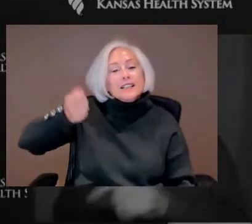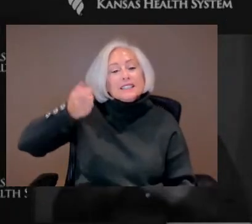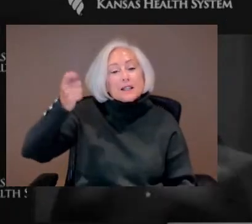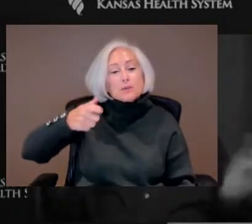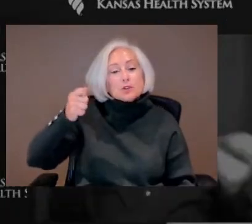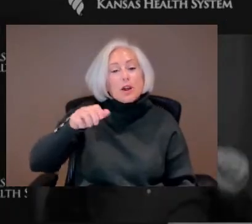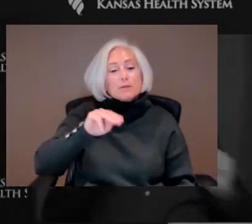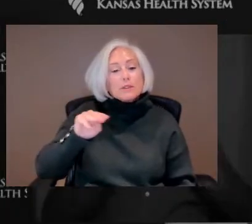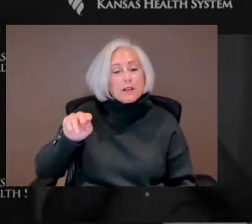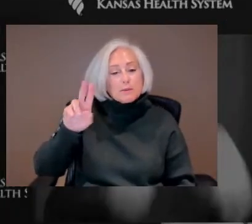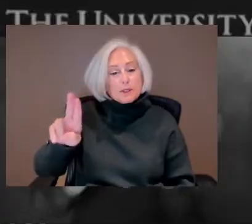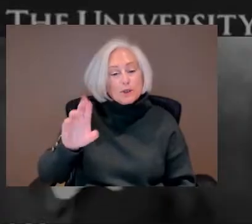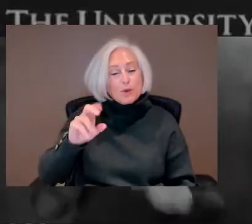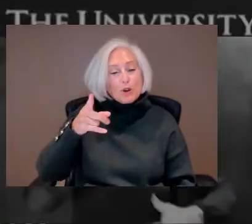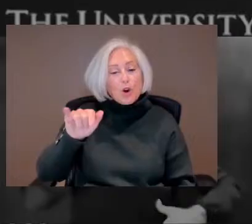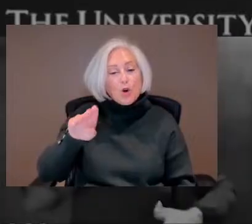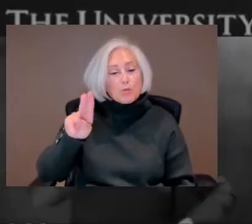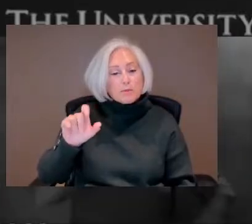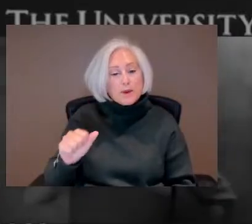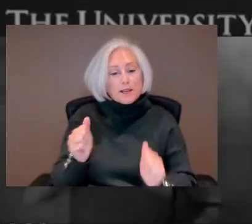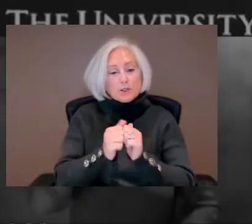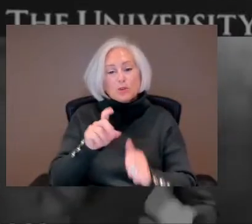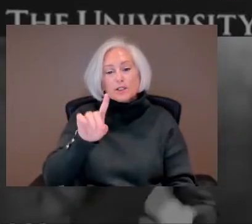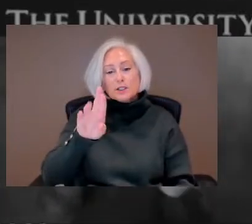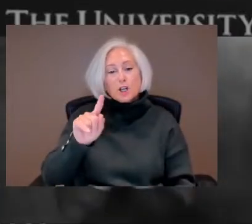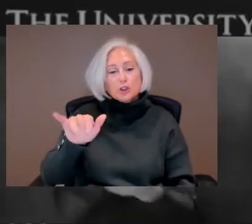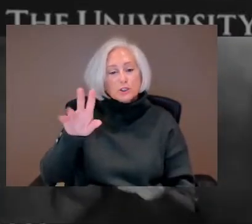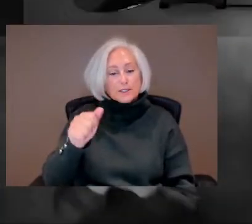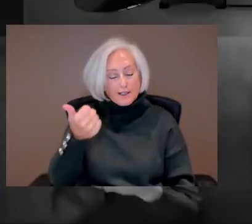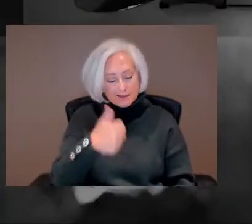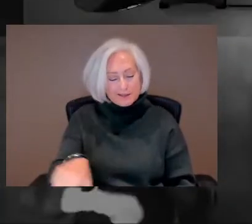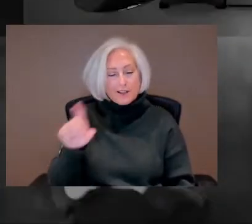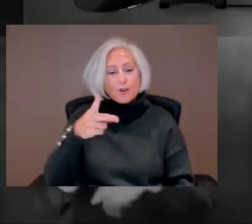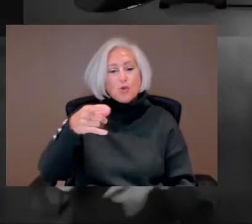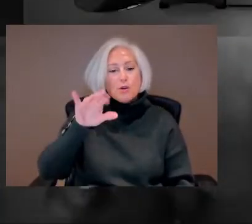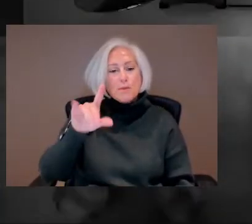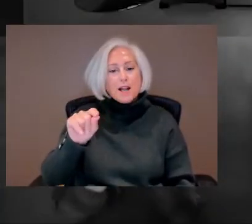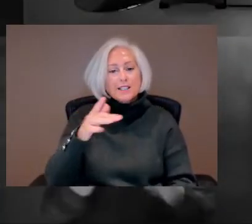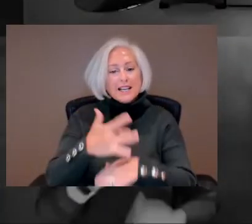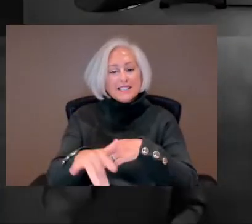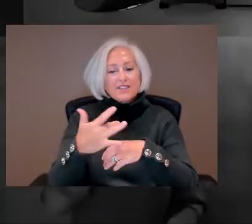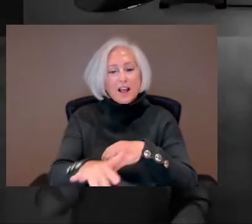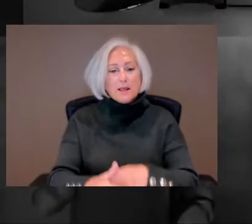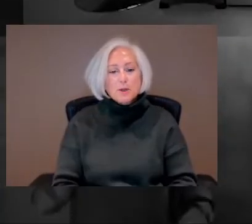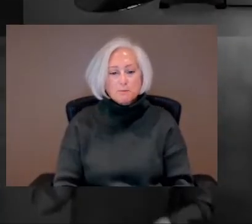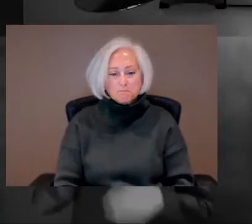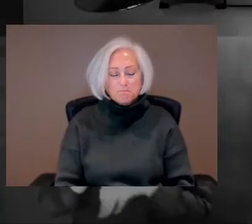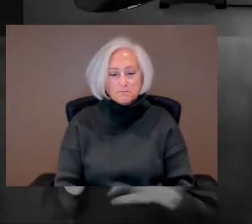Mics with Dr. Stites podcast. Now, everywhere podcasts are available.